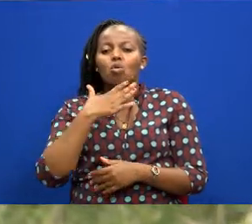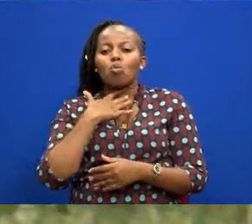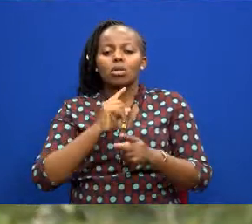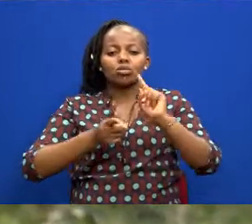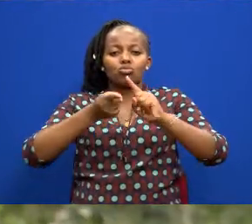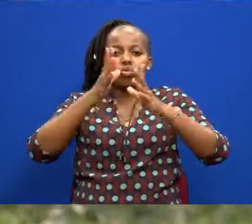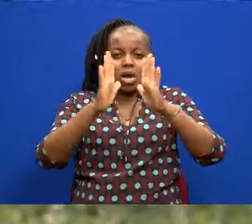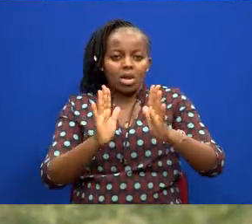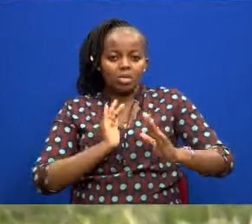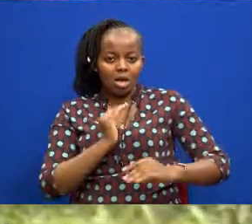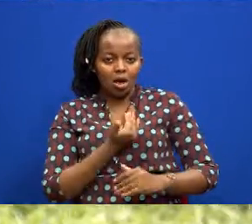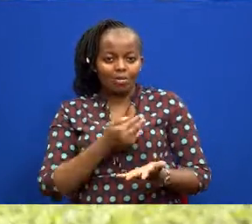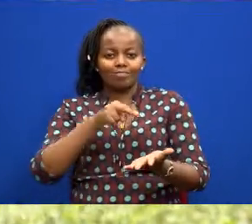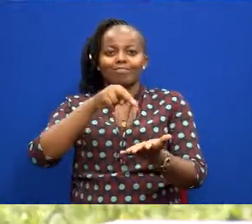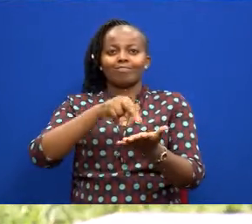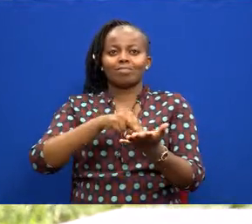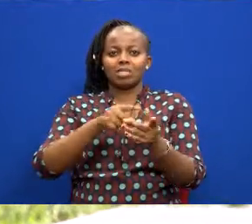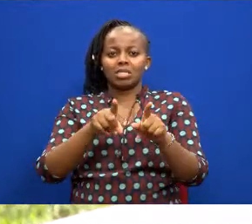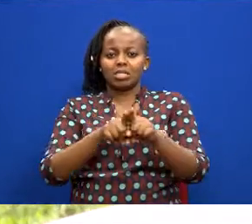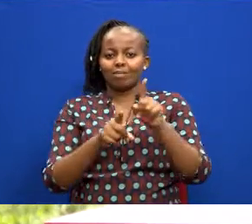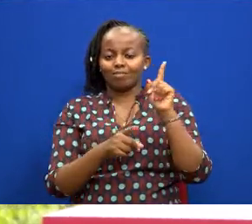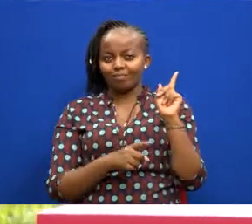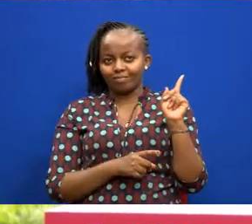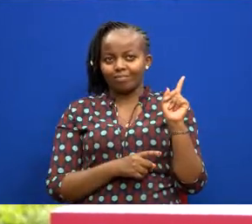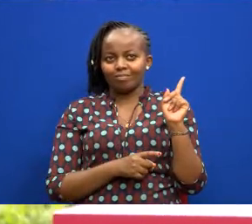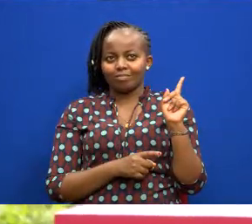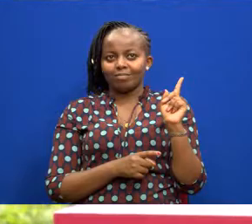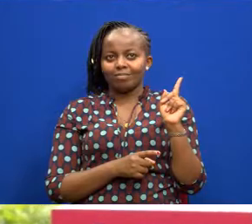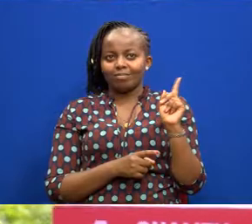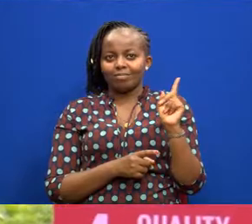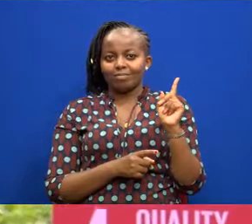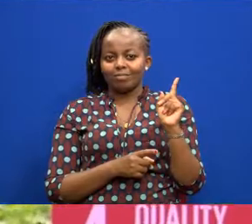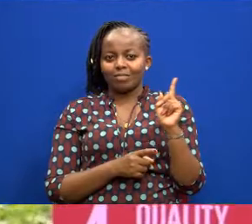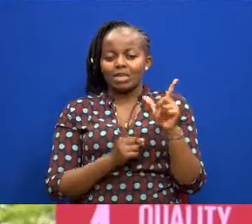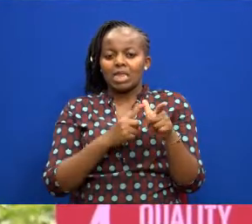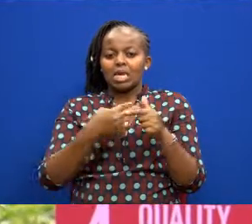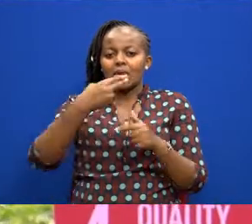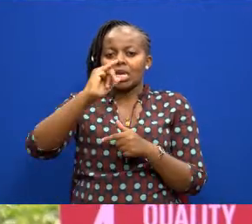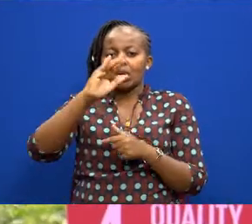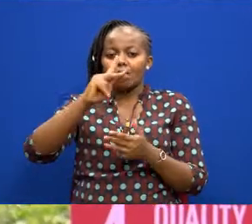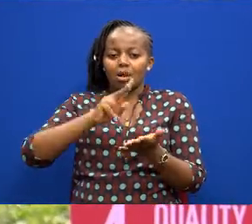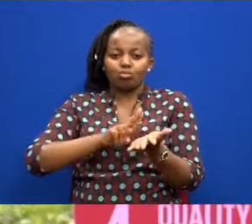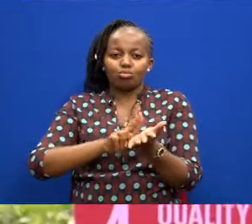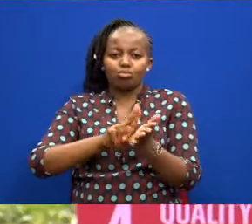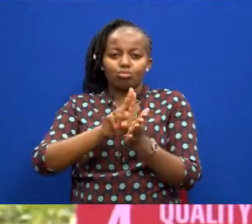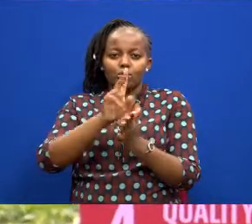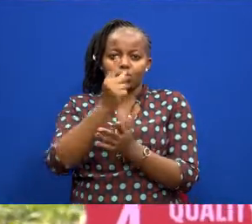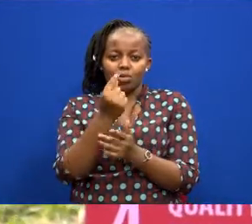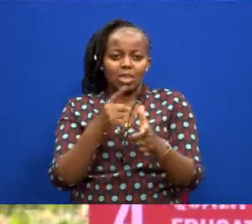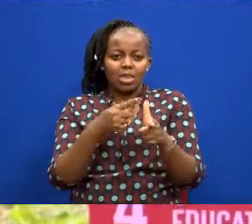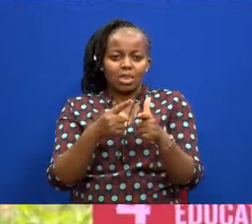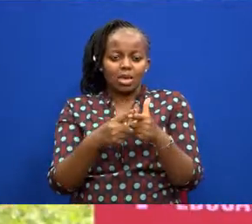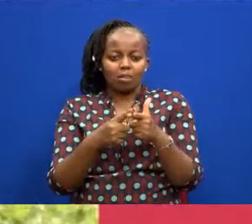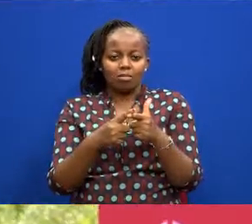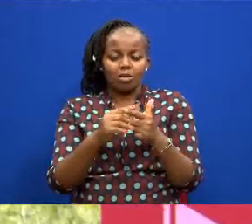our runners to get up slightly, raising their hip. Their lead